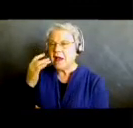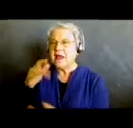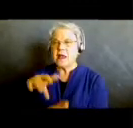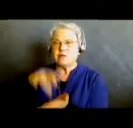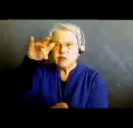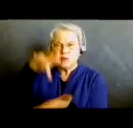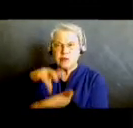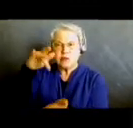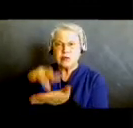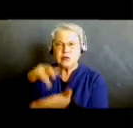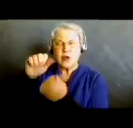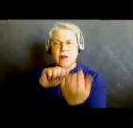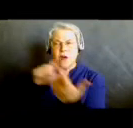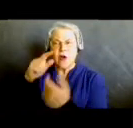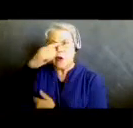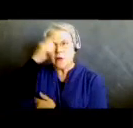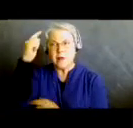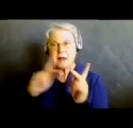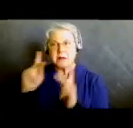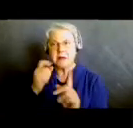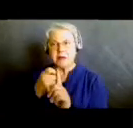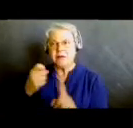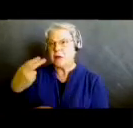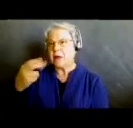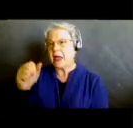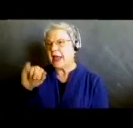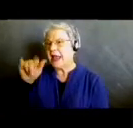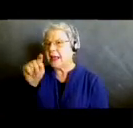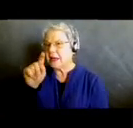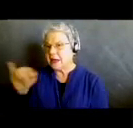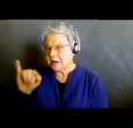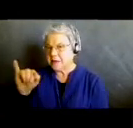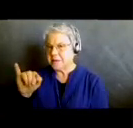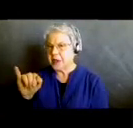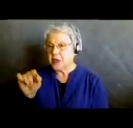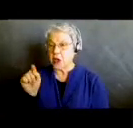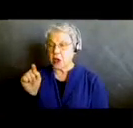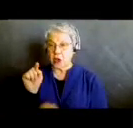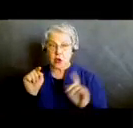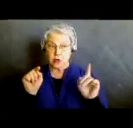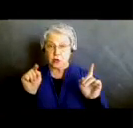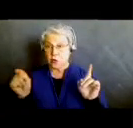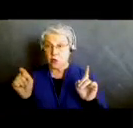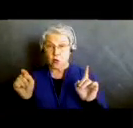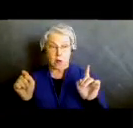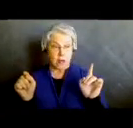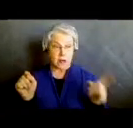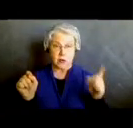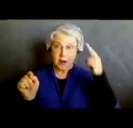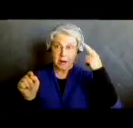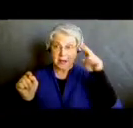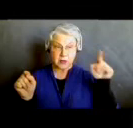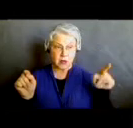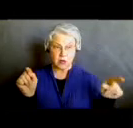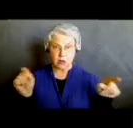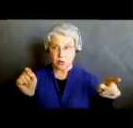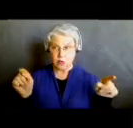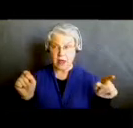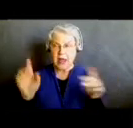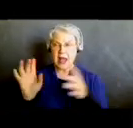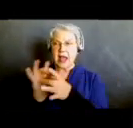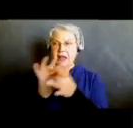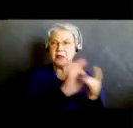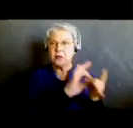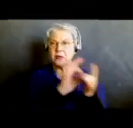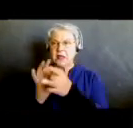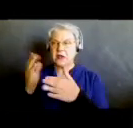outset. So linking these two regions, US-Mexico borderland and the Caribbean, and the relationships between